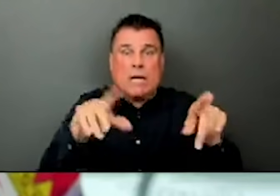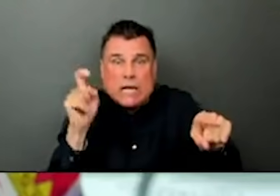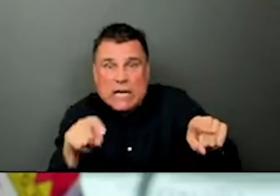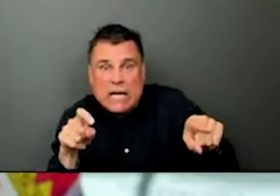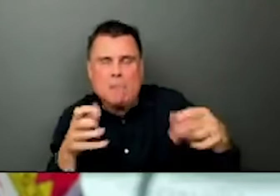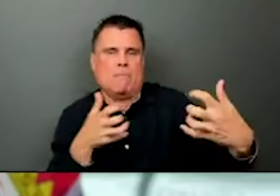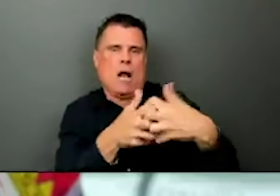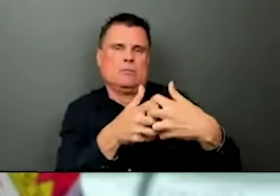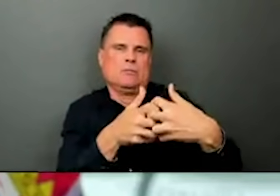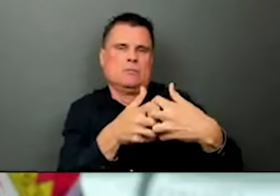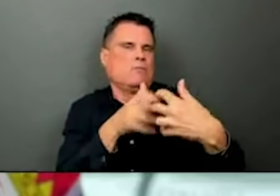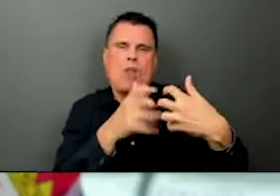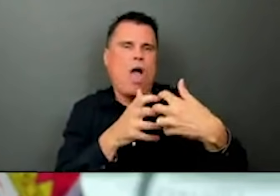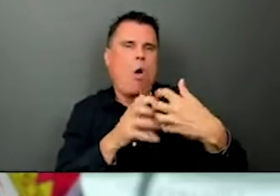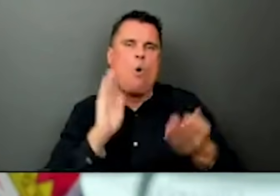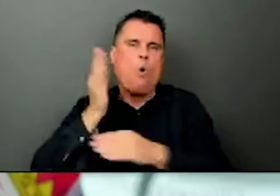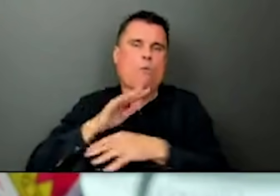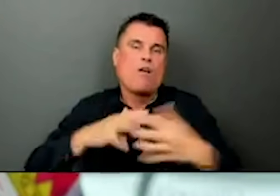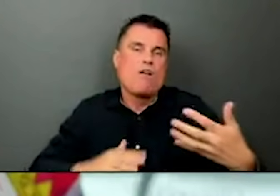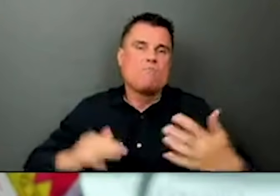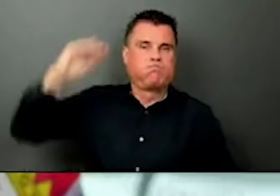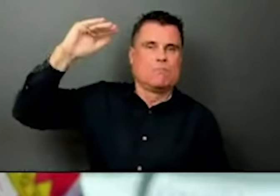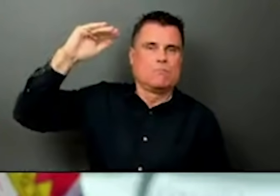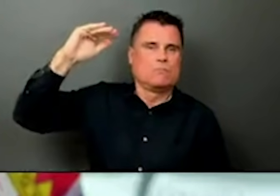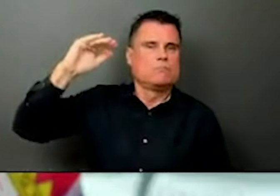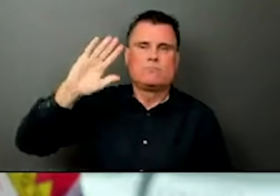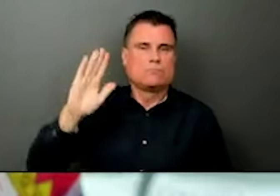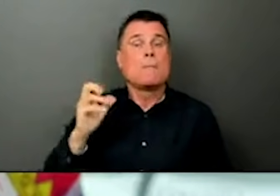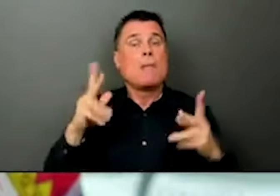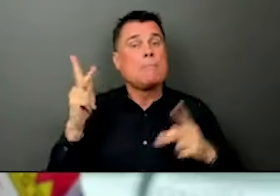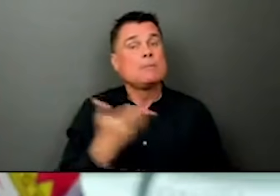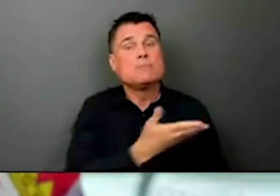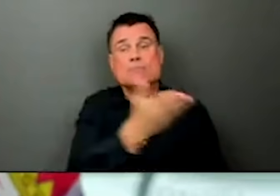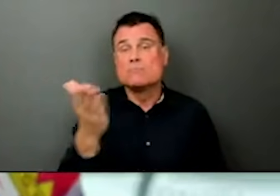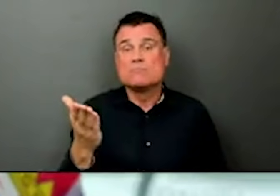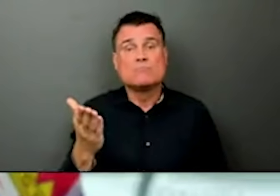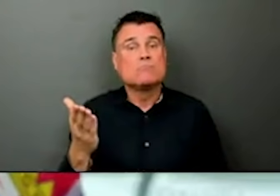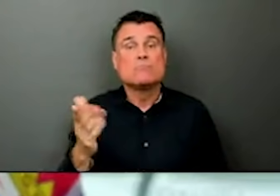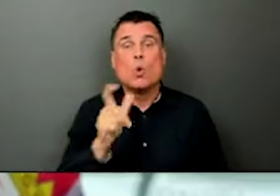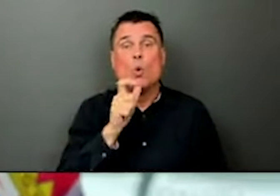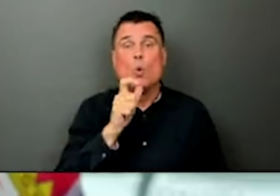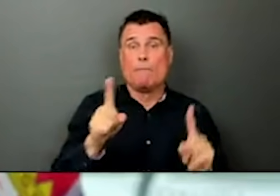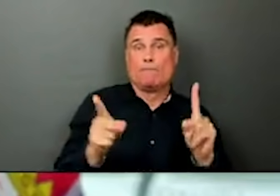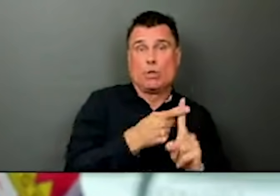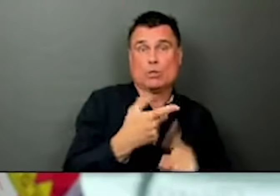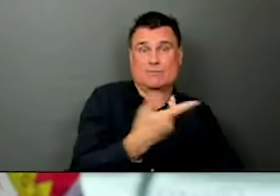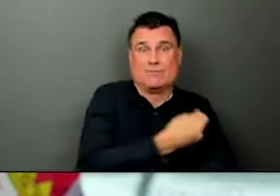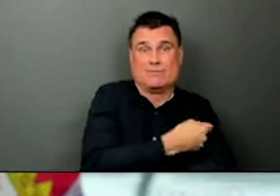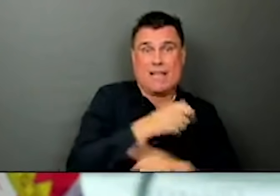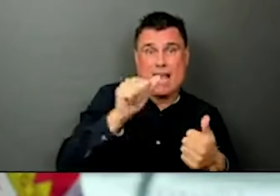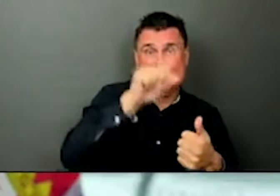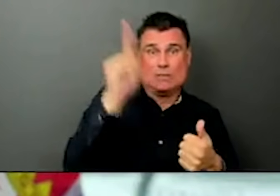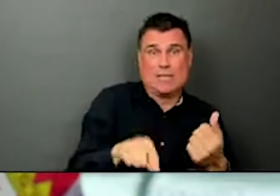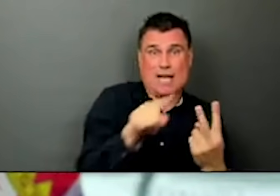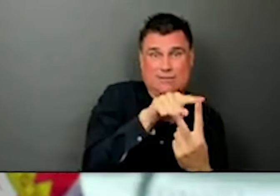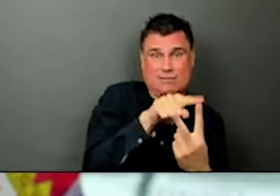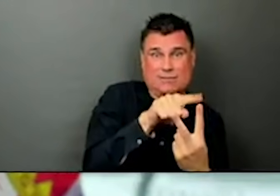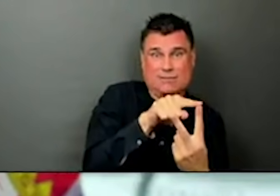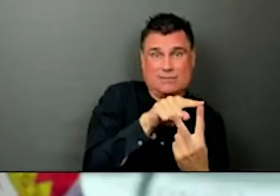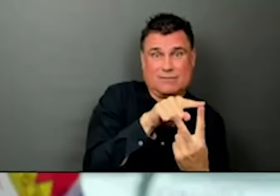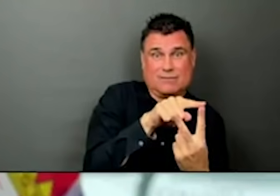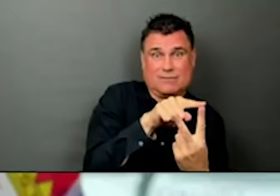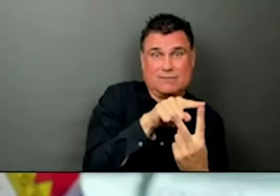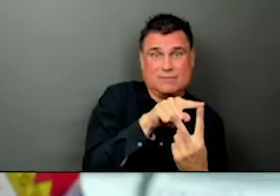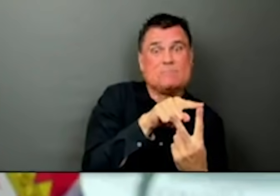and are ready to receive their second dose of AstraZeneca vaccine. It is a highly effective vaccine. People have had good experiences